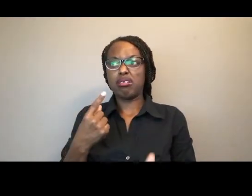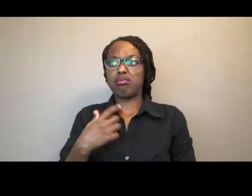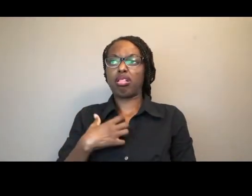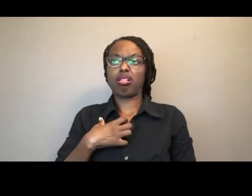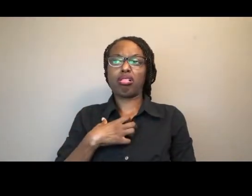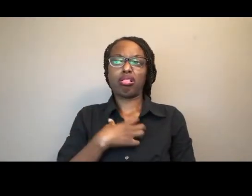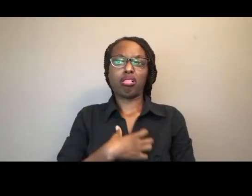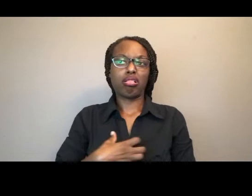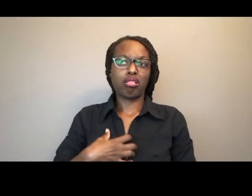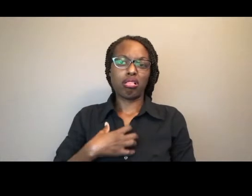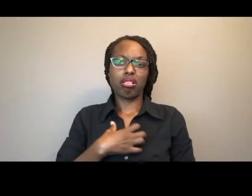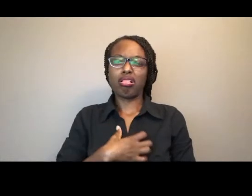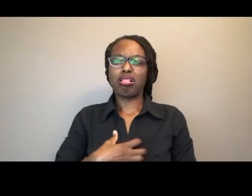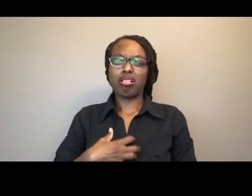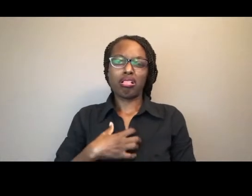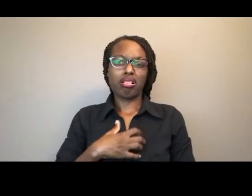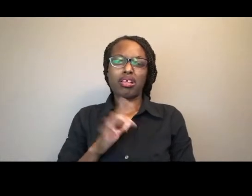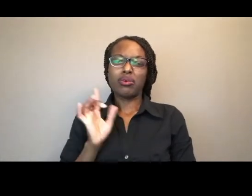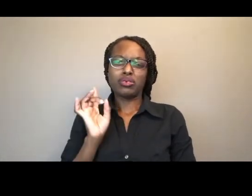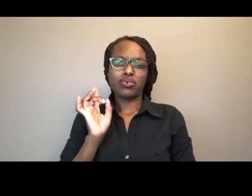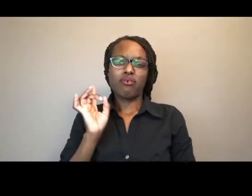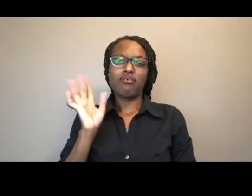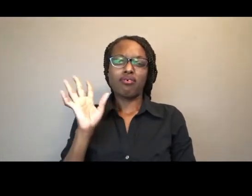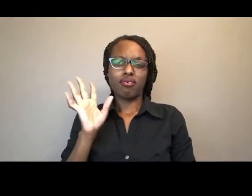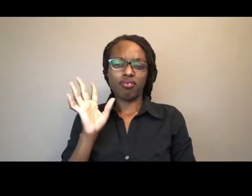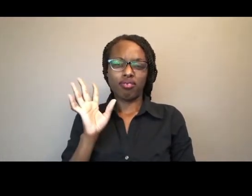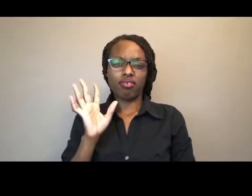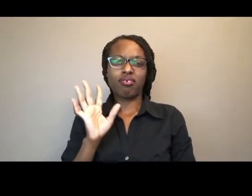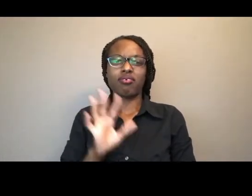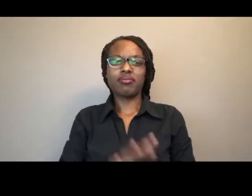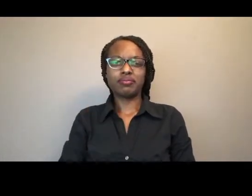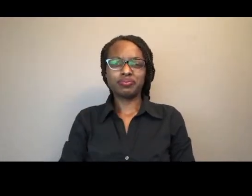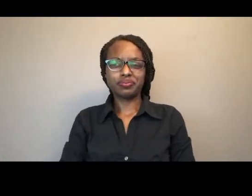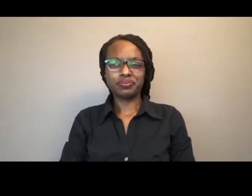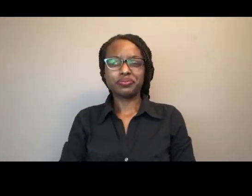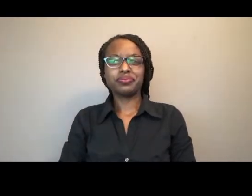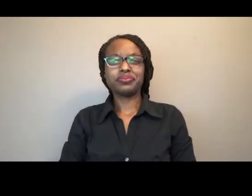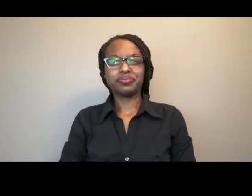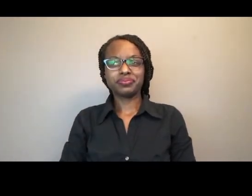A nightmare that we hope